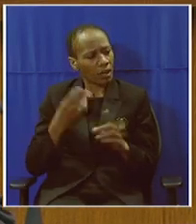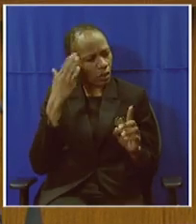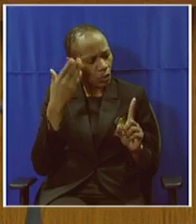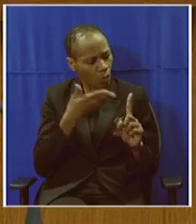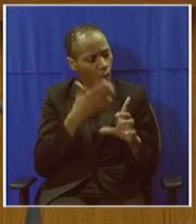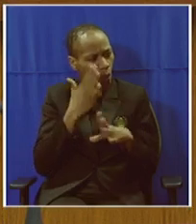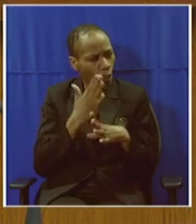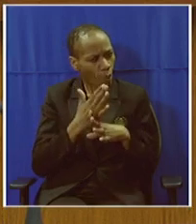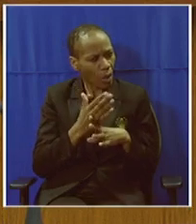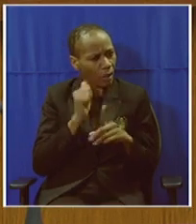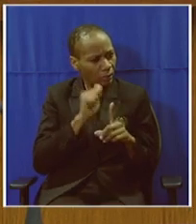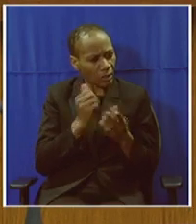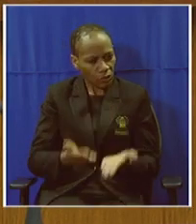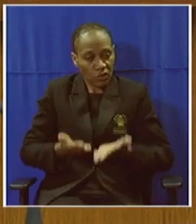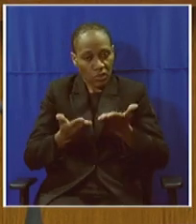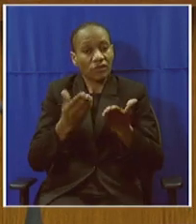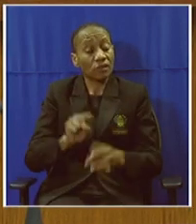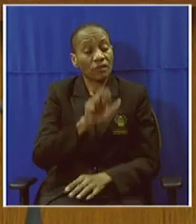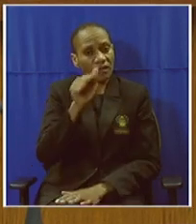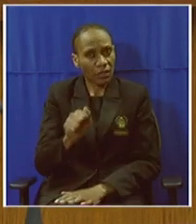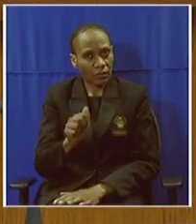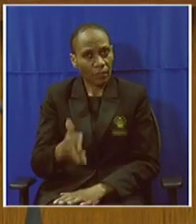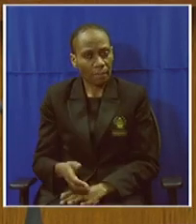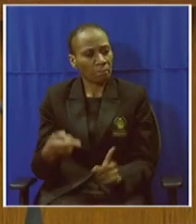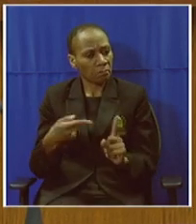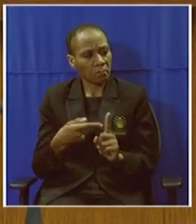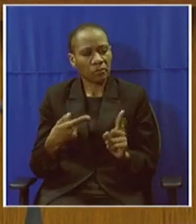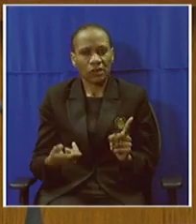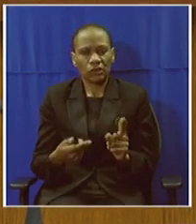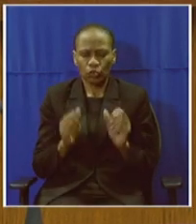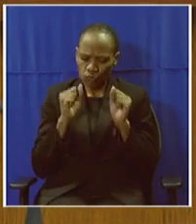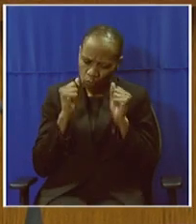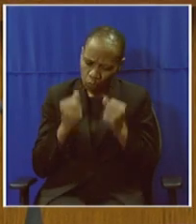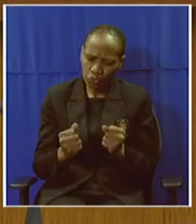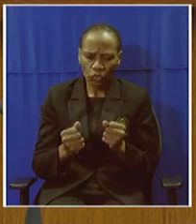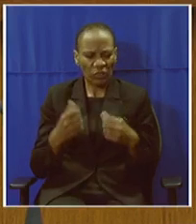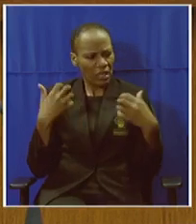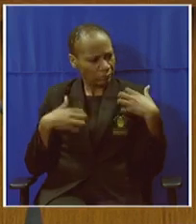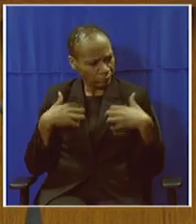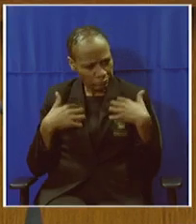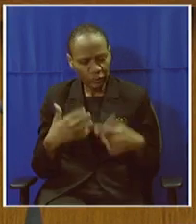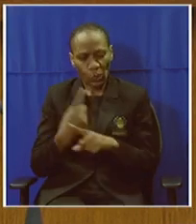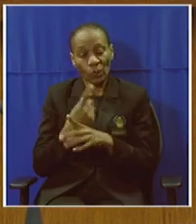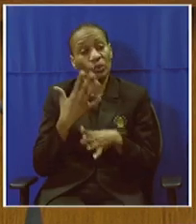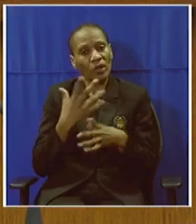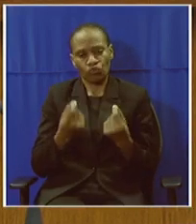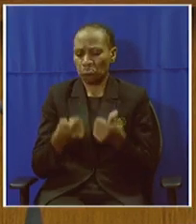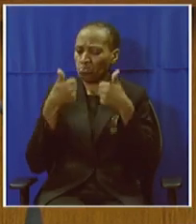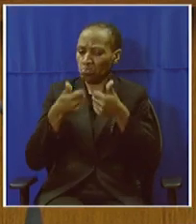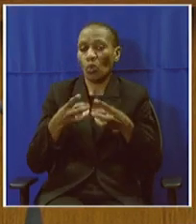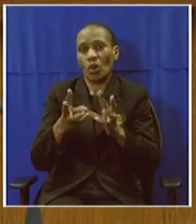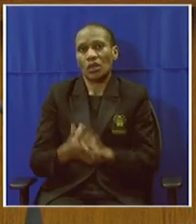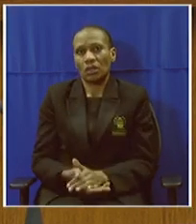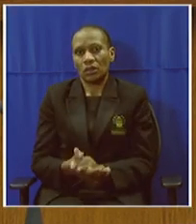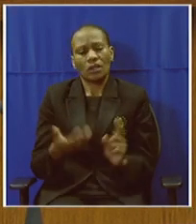made to the government of this country. She was such a diligent and energetic member of the cabinet.